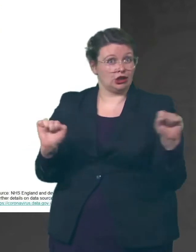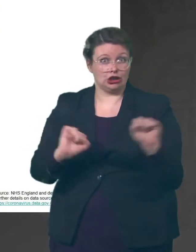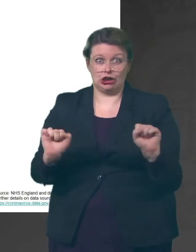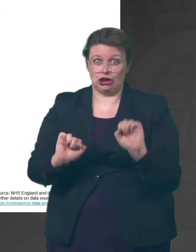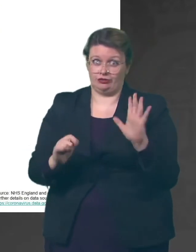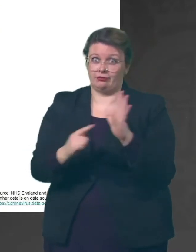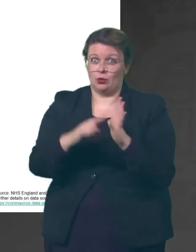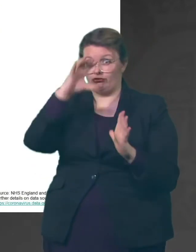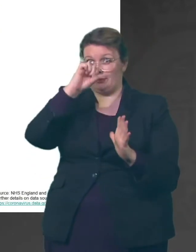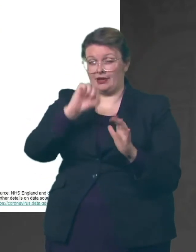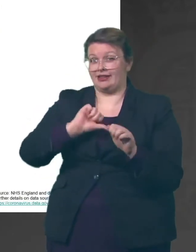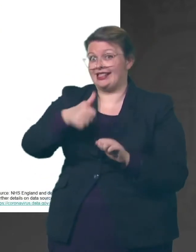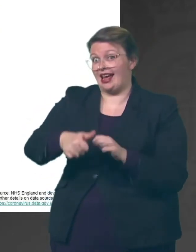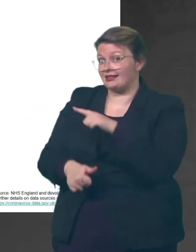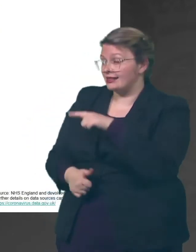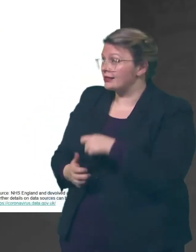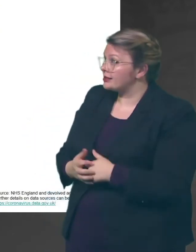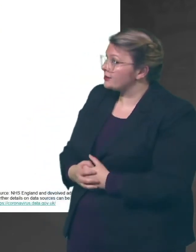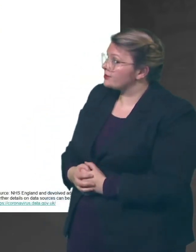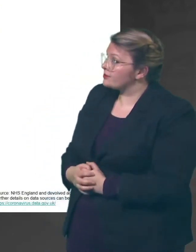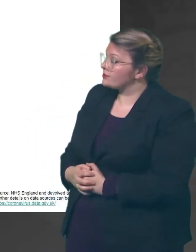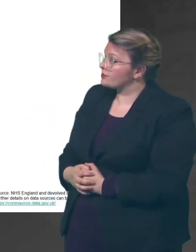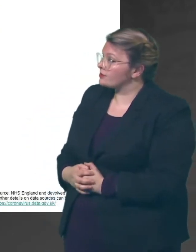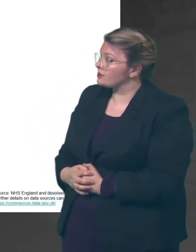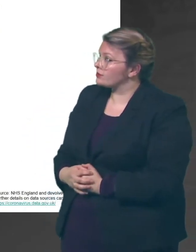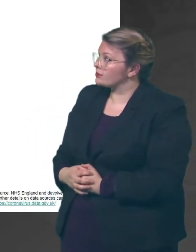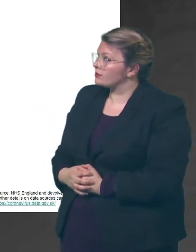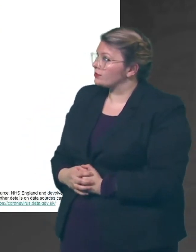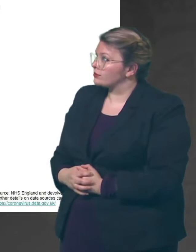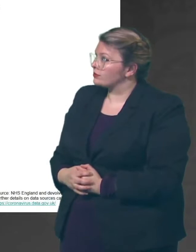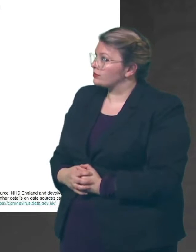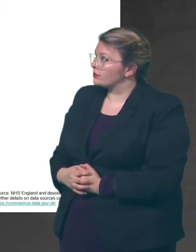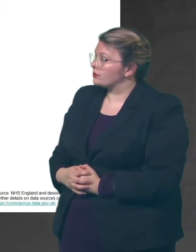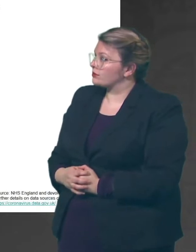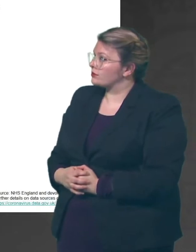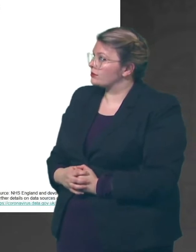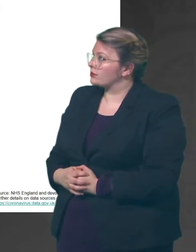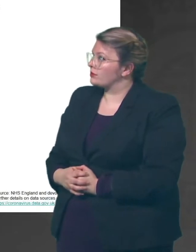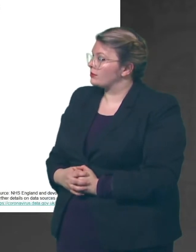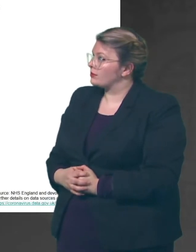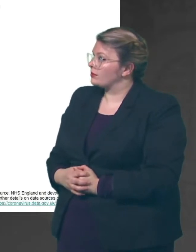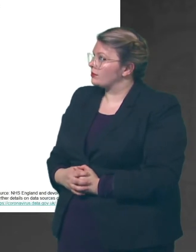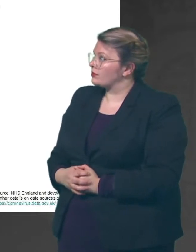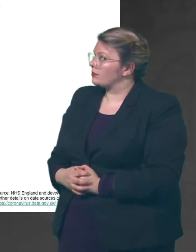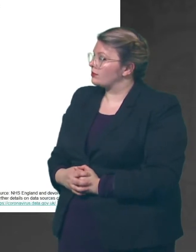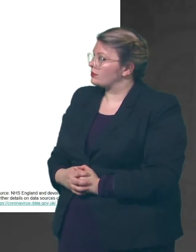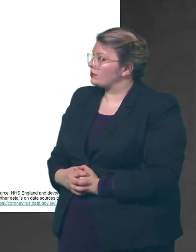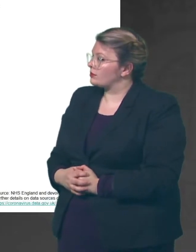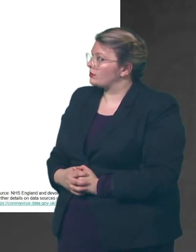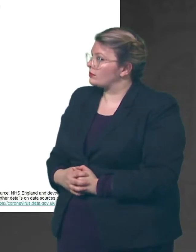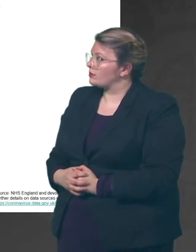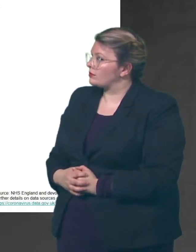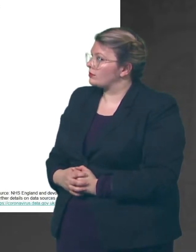At least as importantly as the rates of disease are the rates of change of